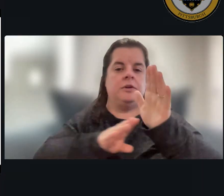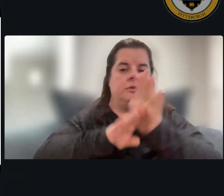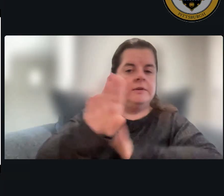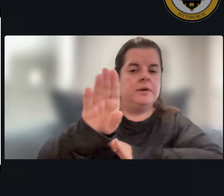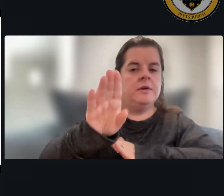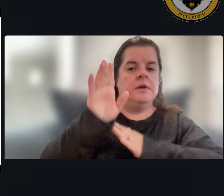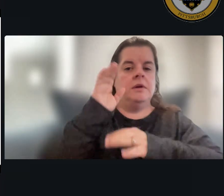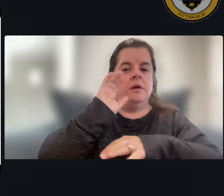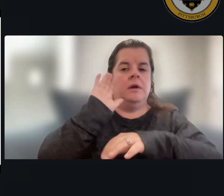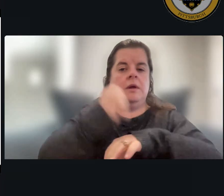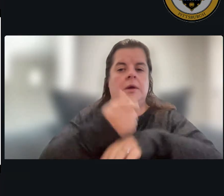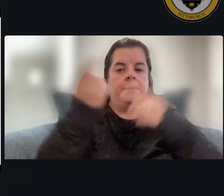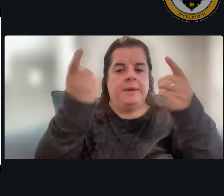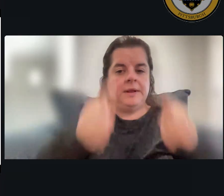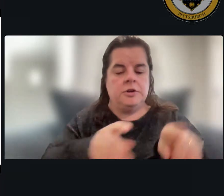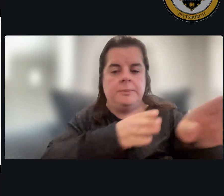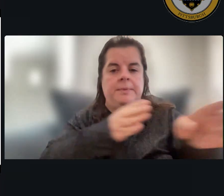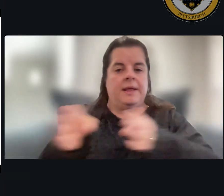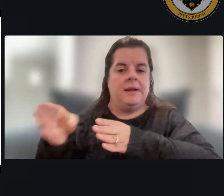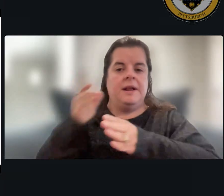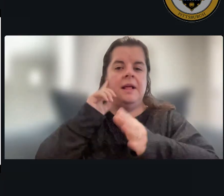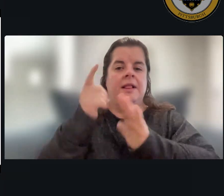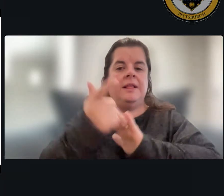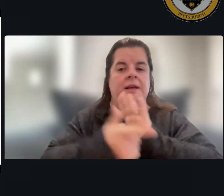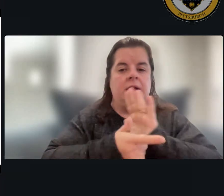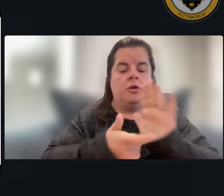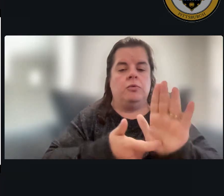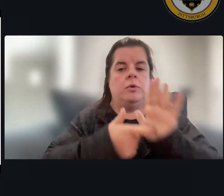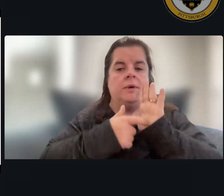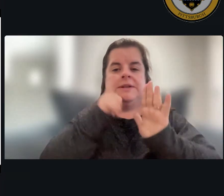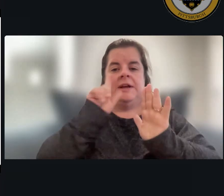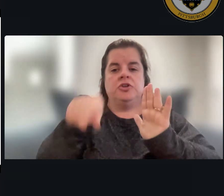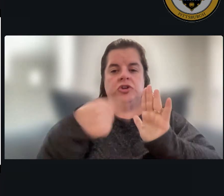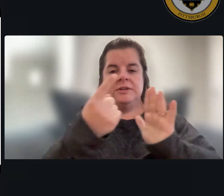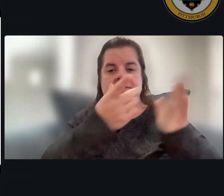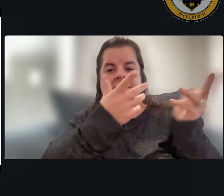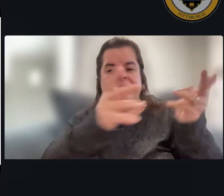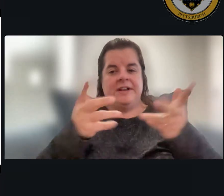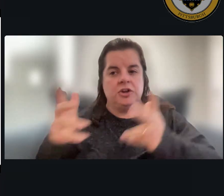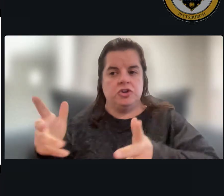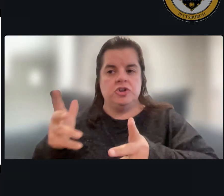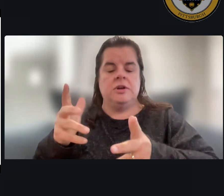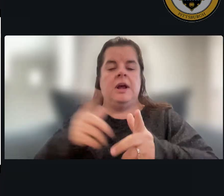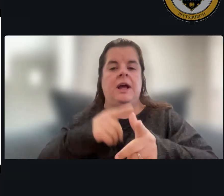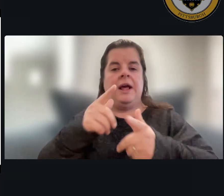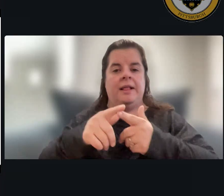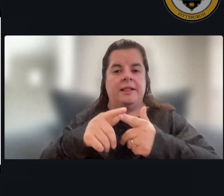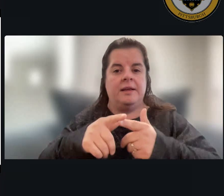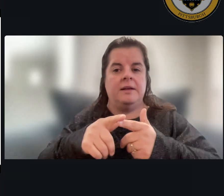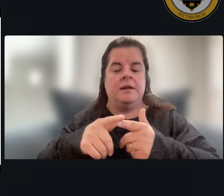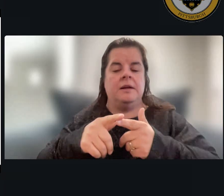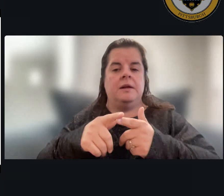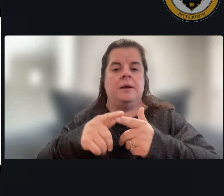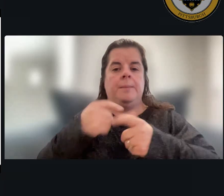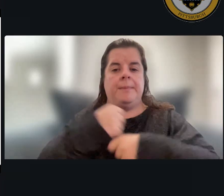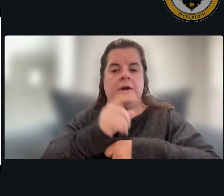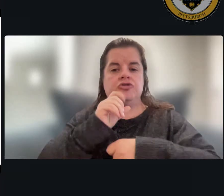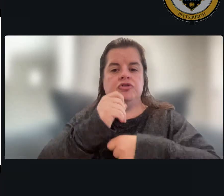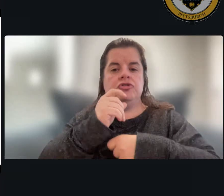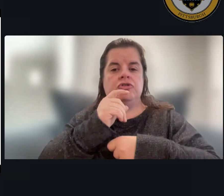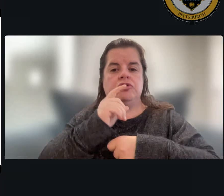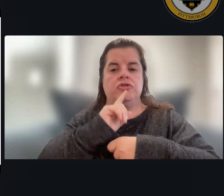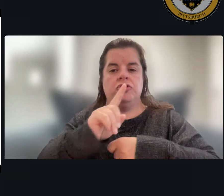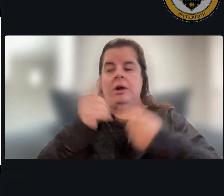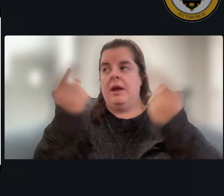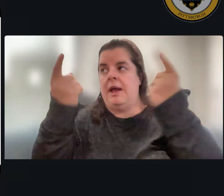implementation plan. The legal requirement here is not just to complete this study, but then to also implement the recommendations from the